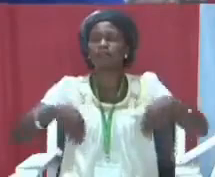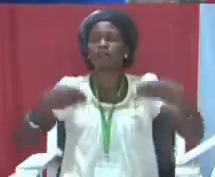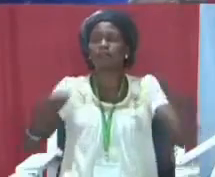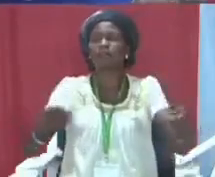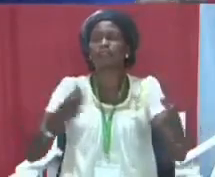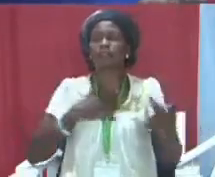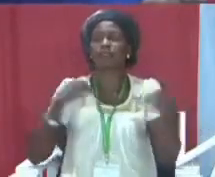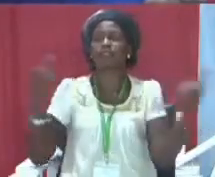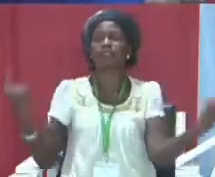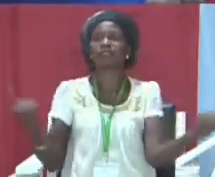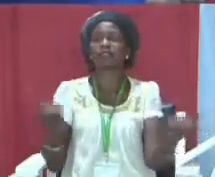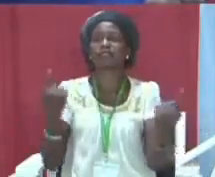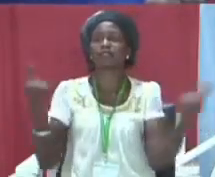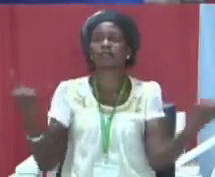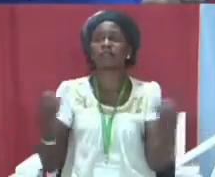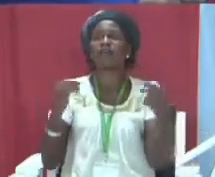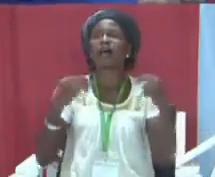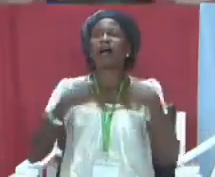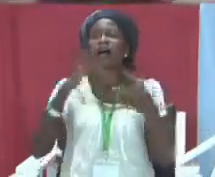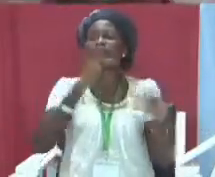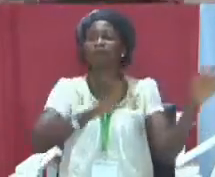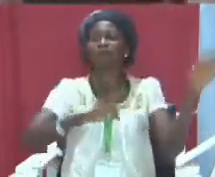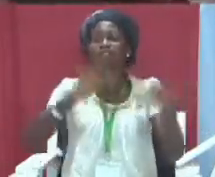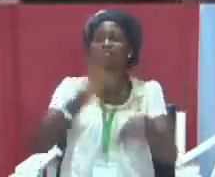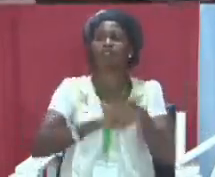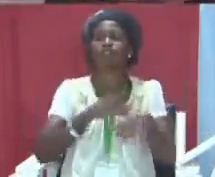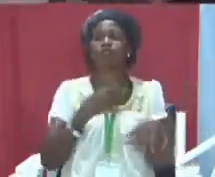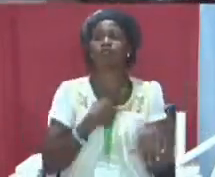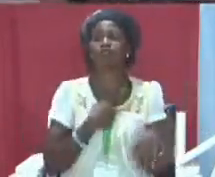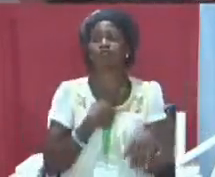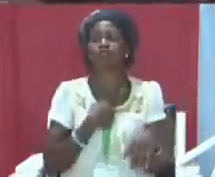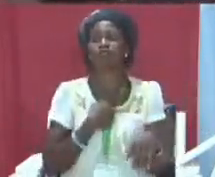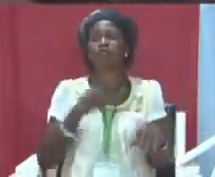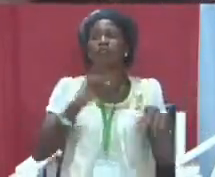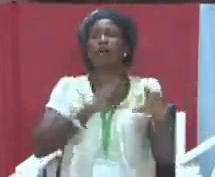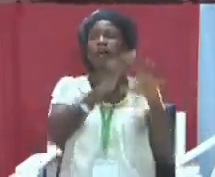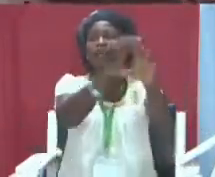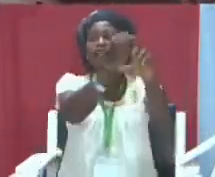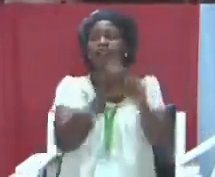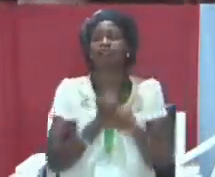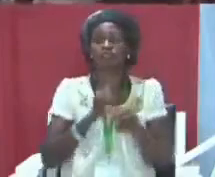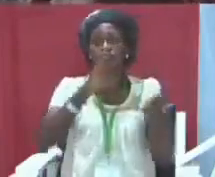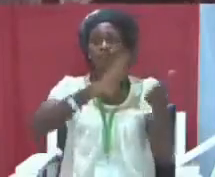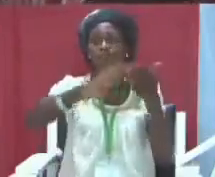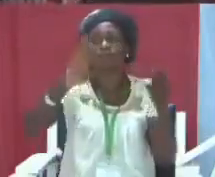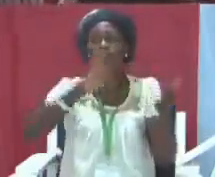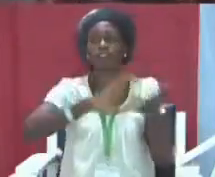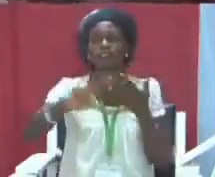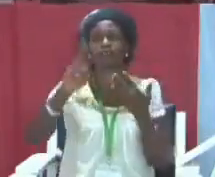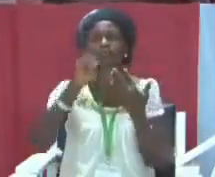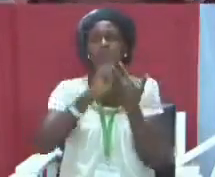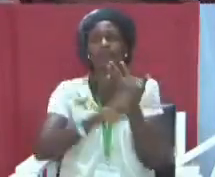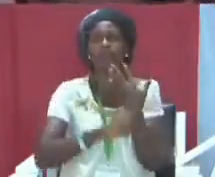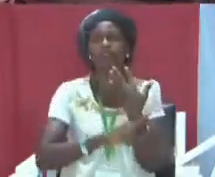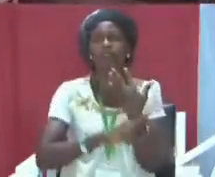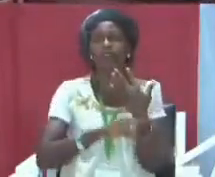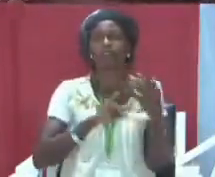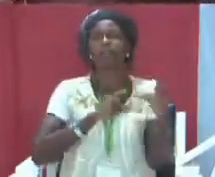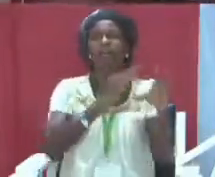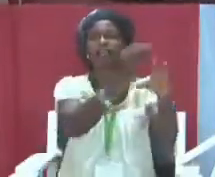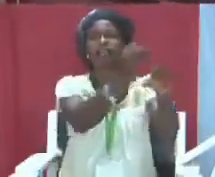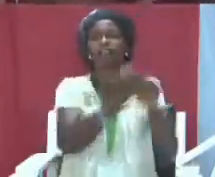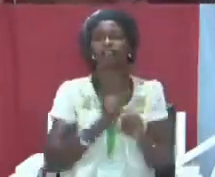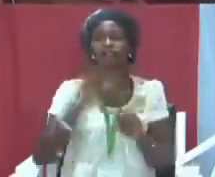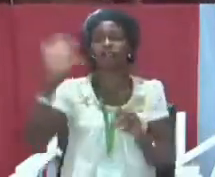sin. Have mercy on me. I receive forgiveness. I receive